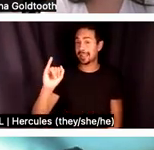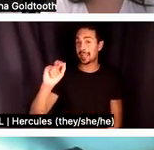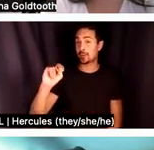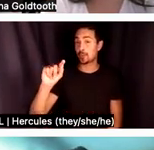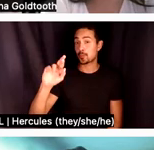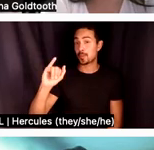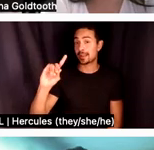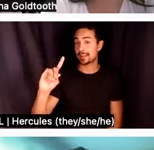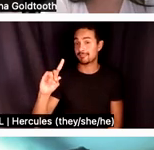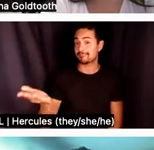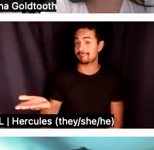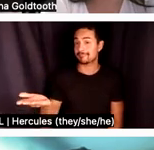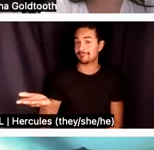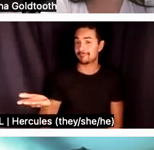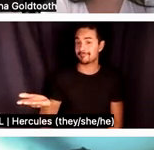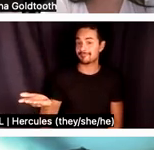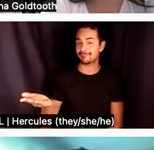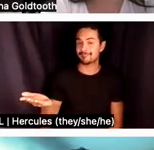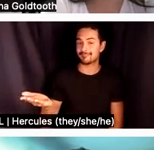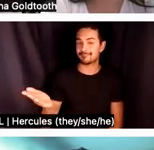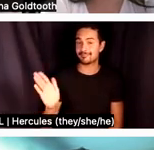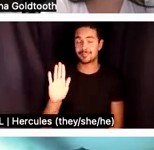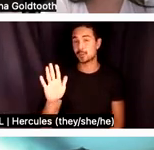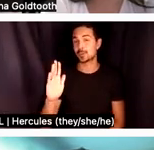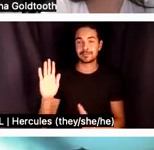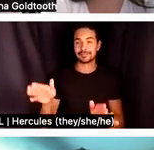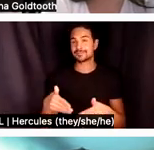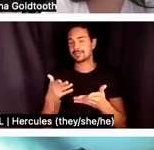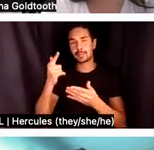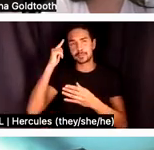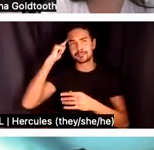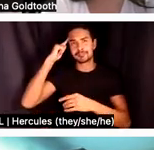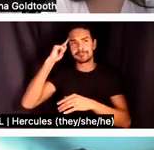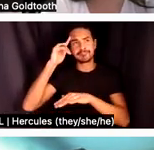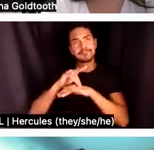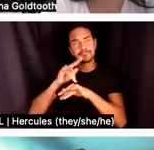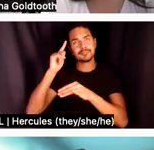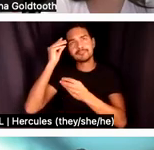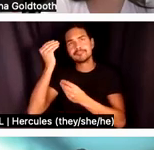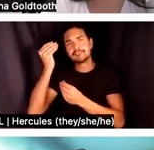you're passing your something that you're mulling on or anything?